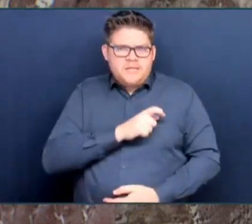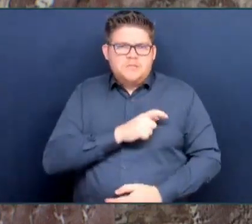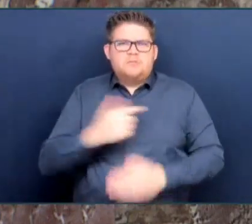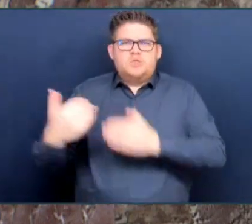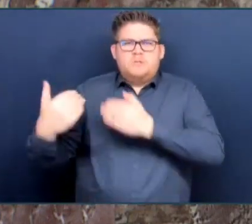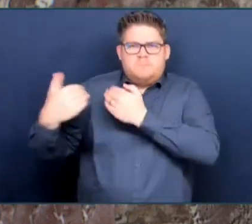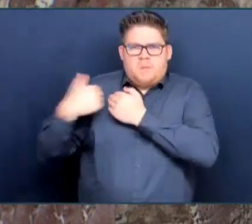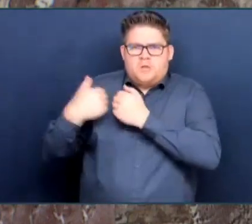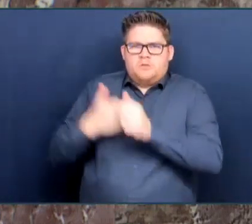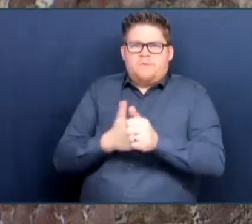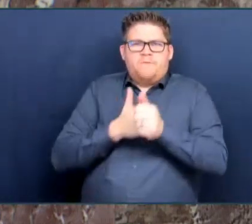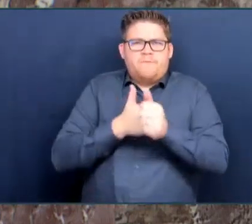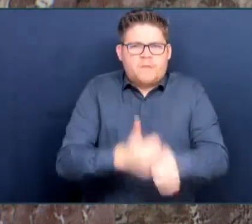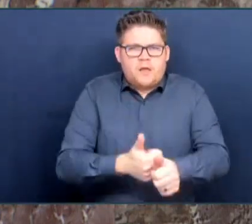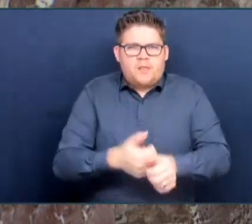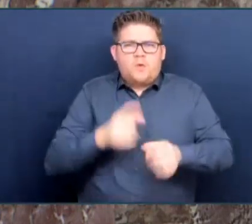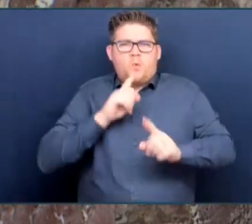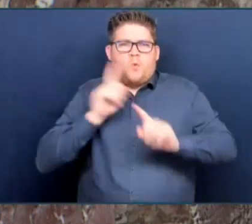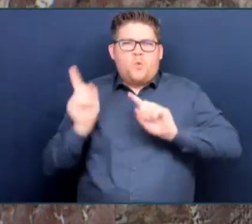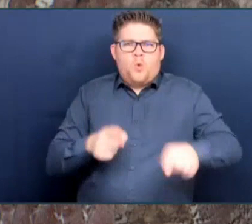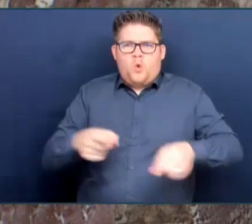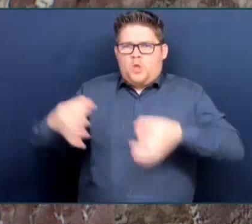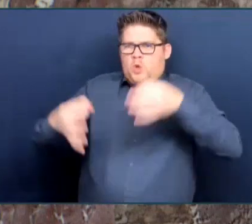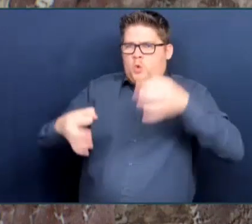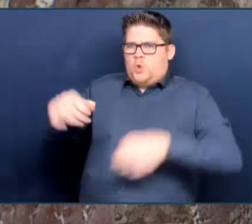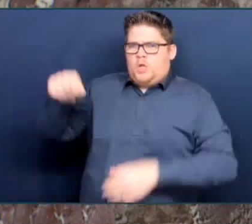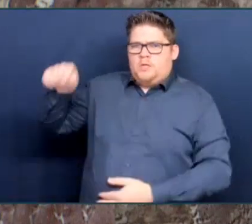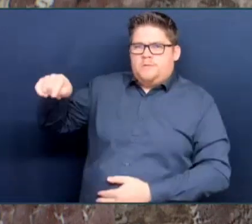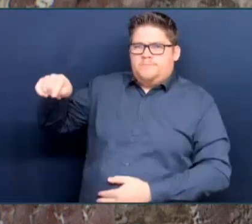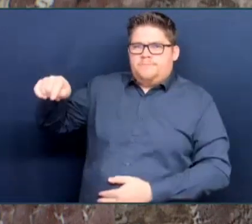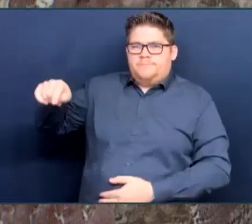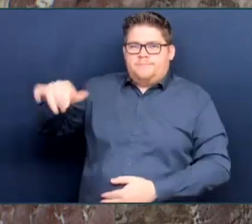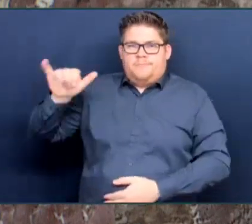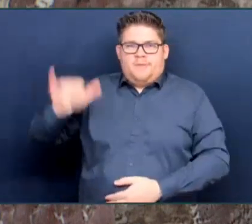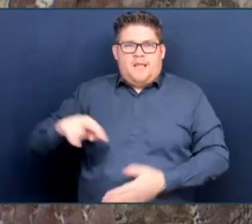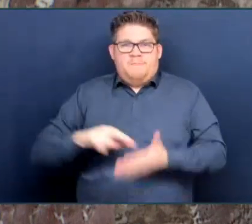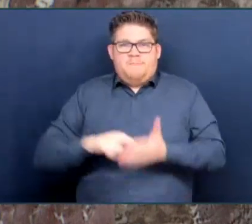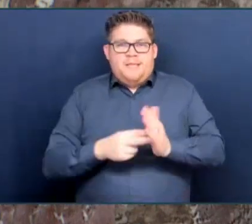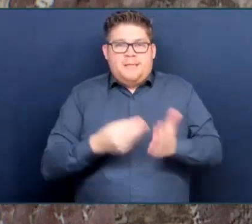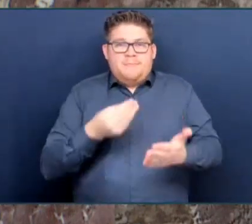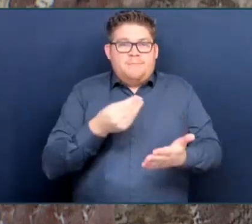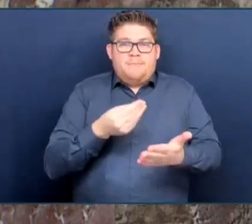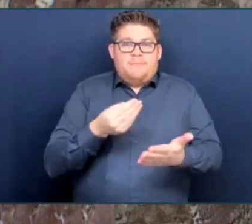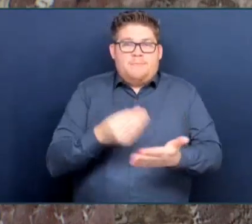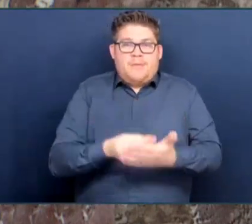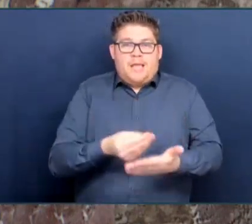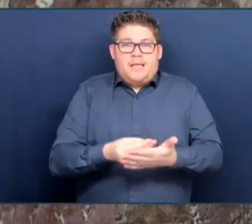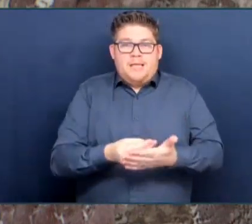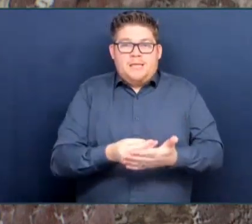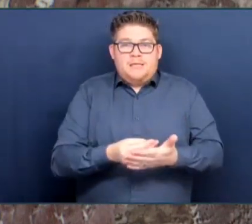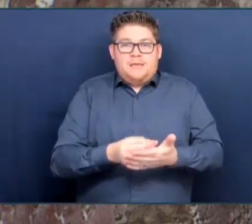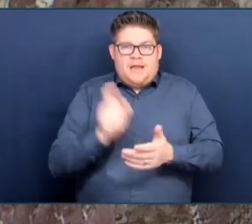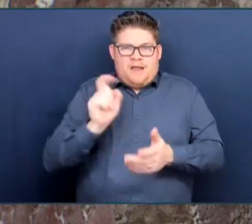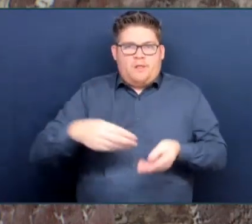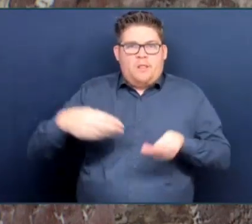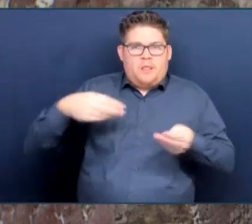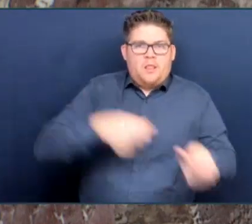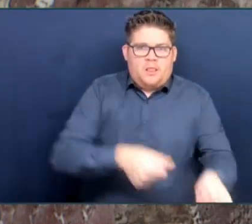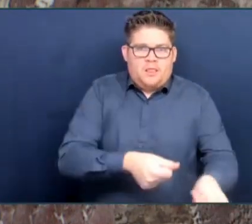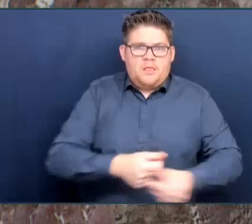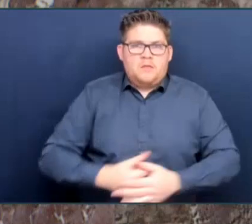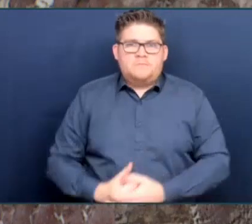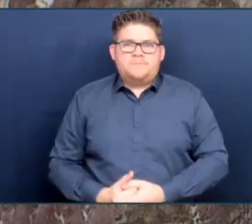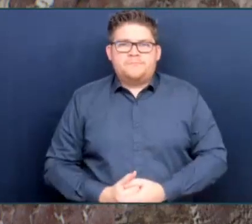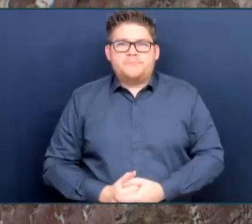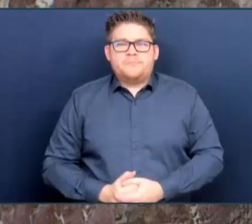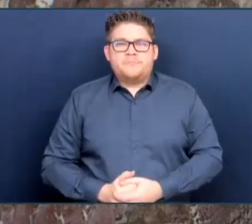budget process, we have to ensure that there is money in place to do just that. We put in place an average of what has been spent over the last number